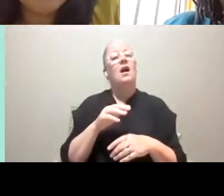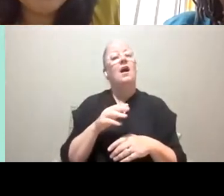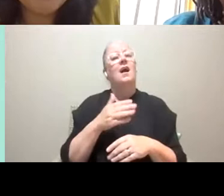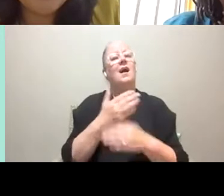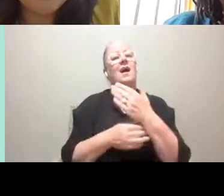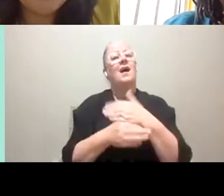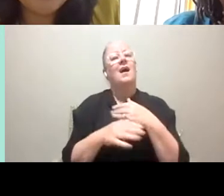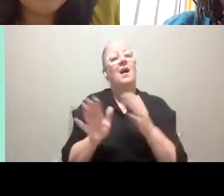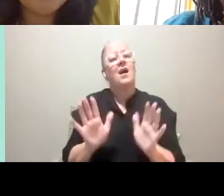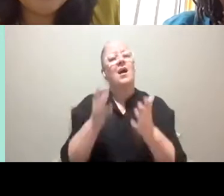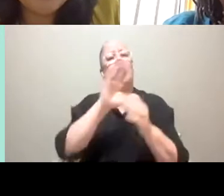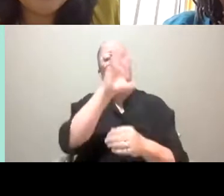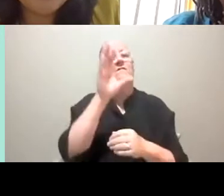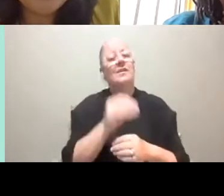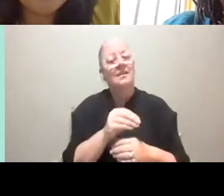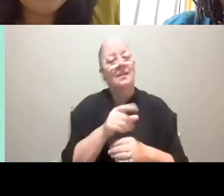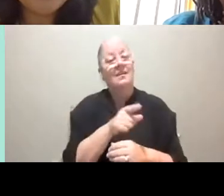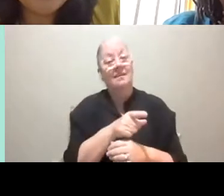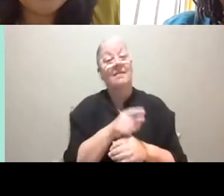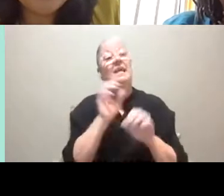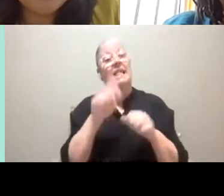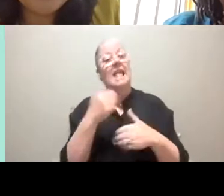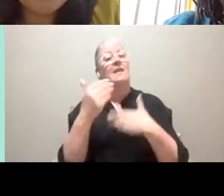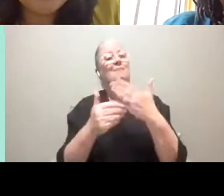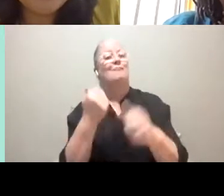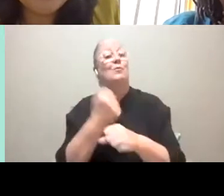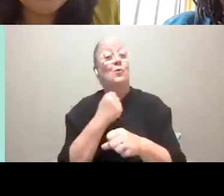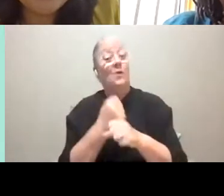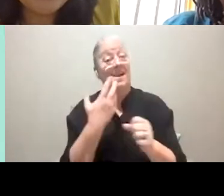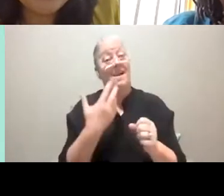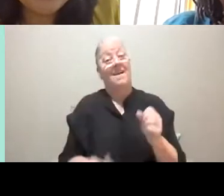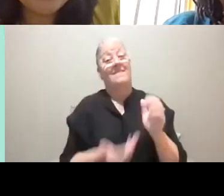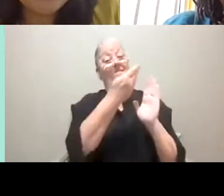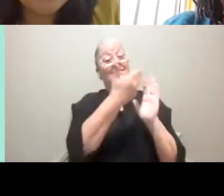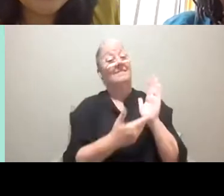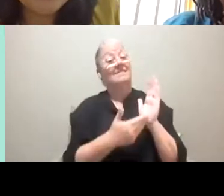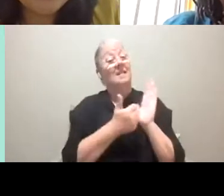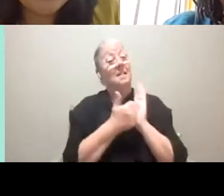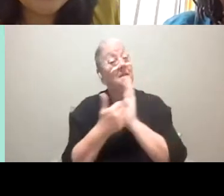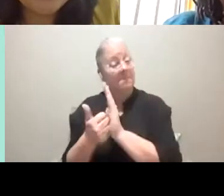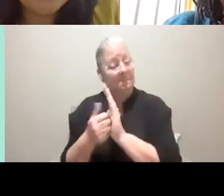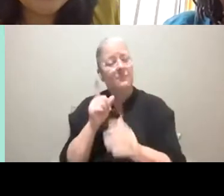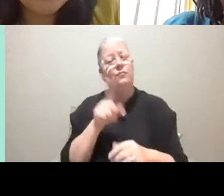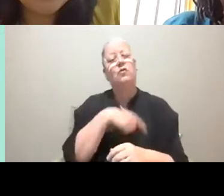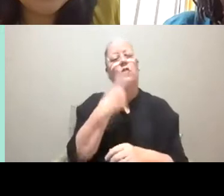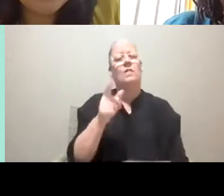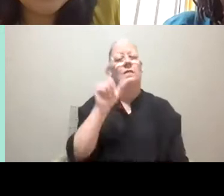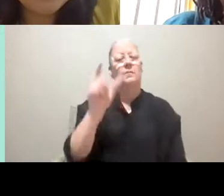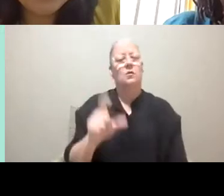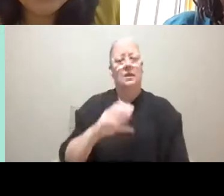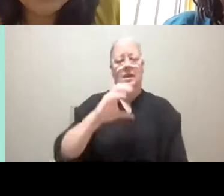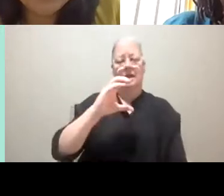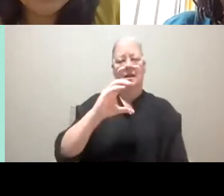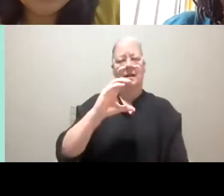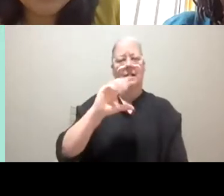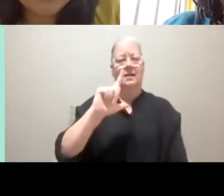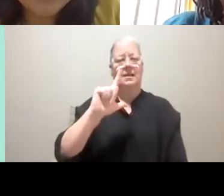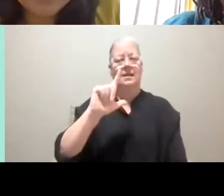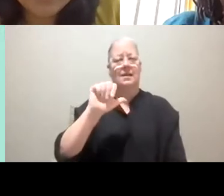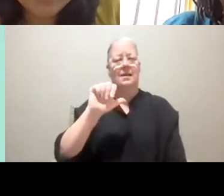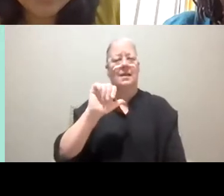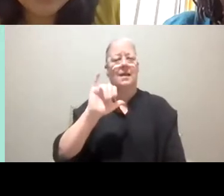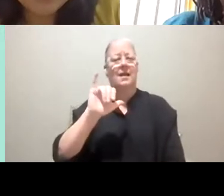us. We also have from Claire Petit. Thank you for